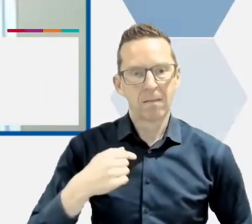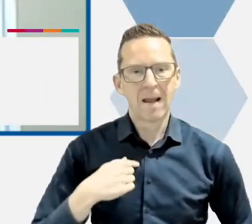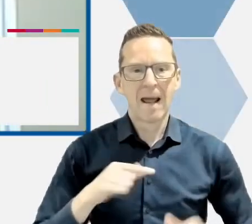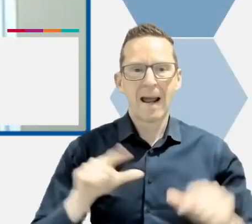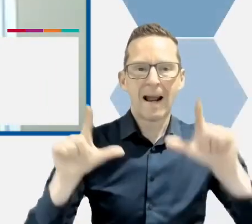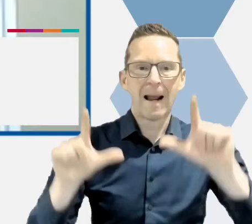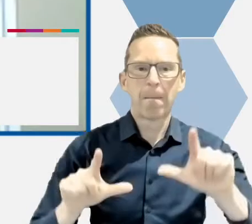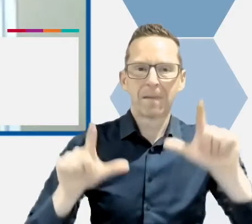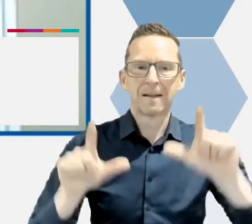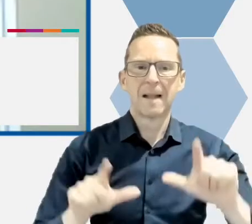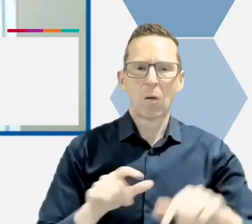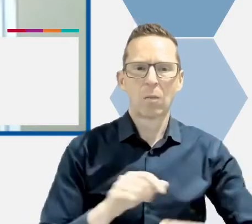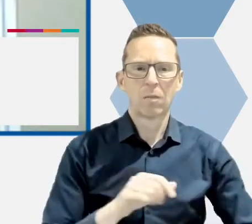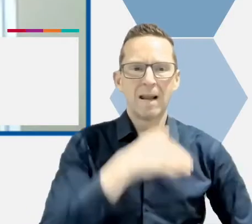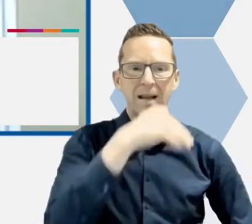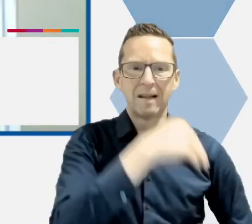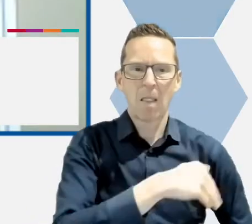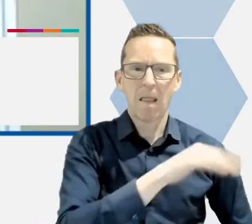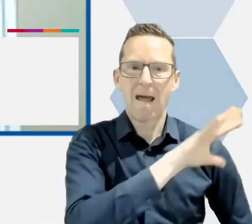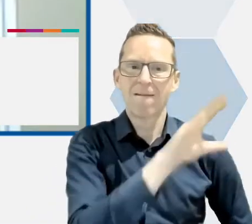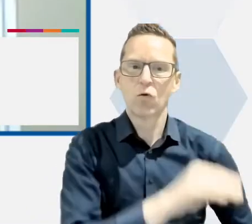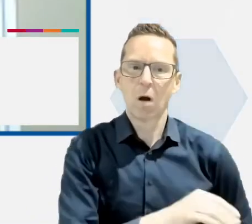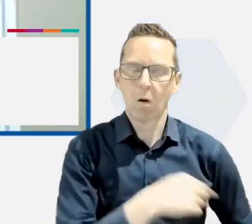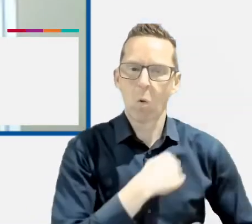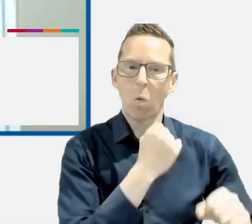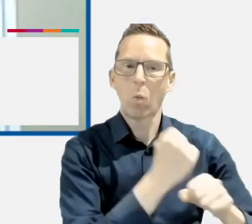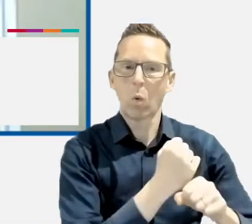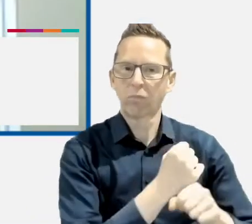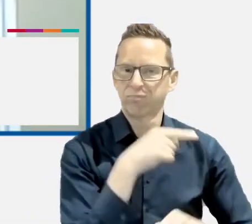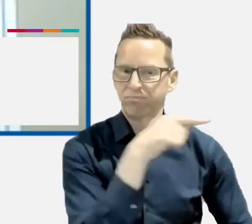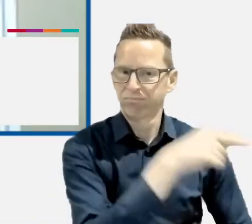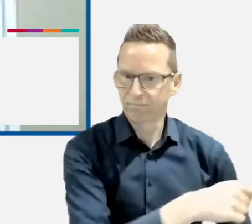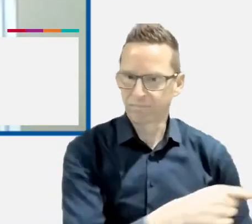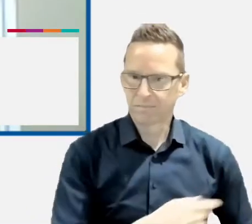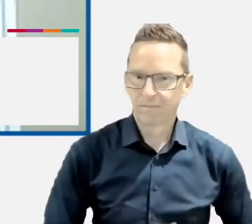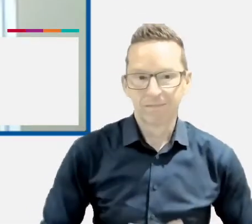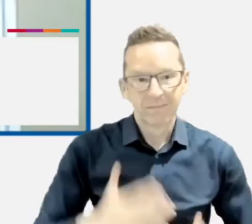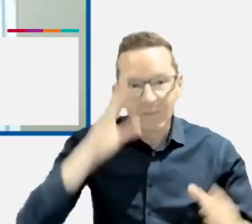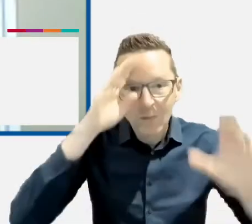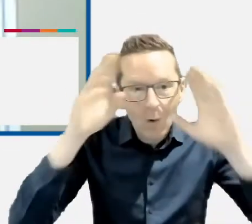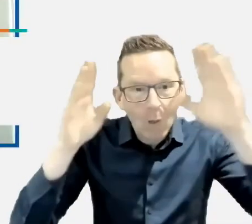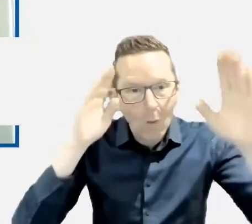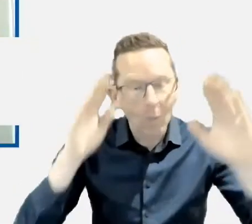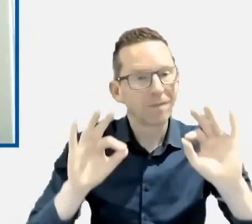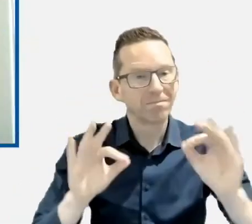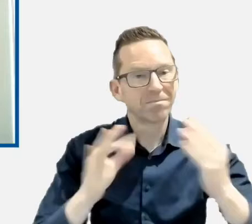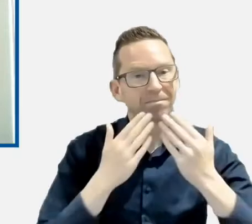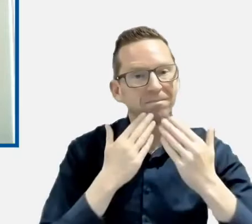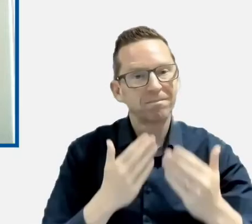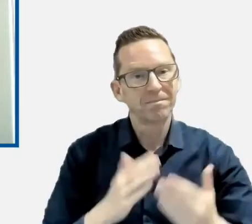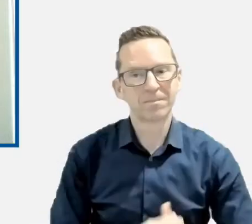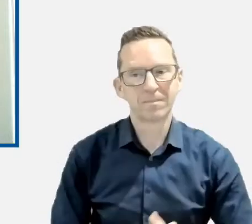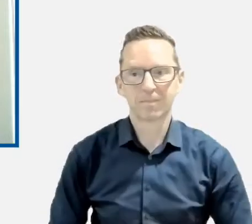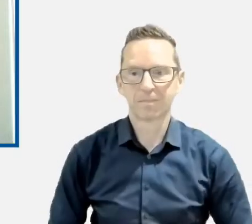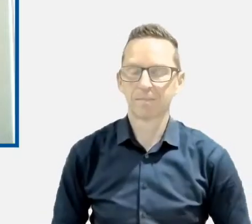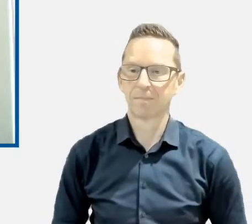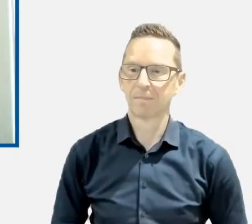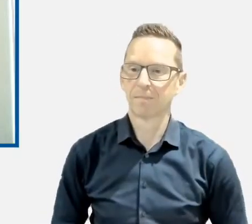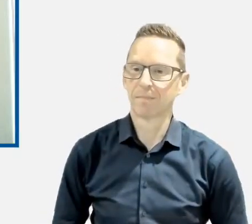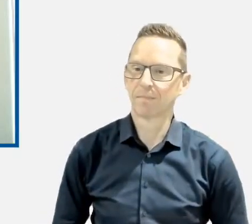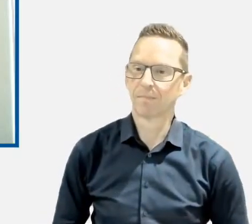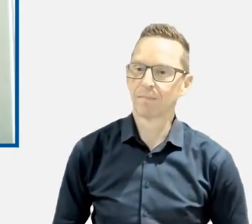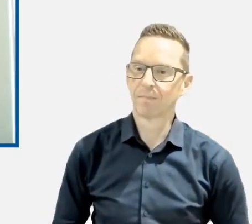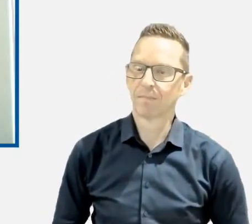City of Cape Town in South Africa. And a good day to everyone. Thank you. Thank you very much, Johan. Also, next to